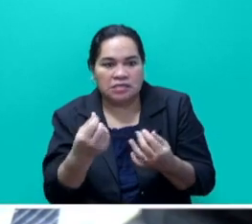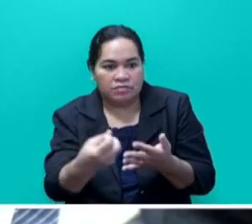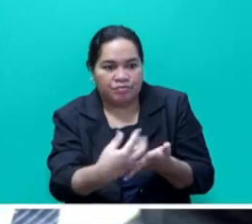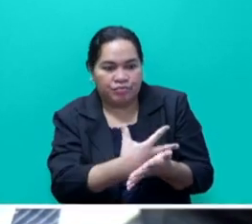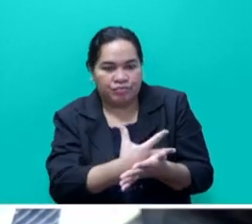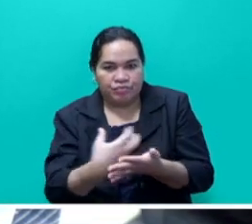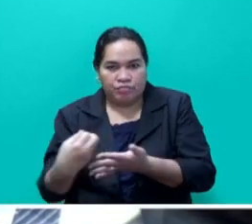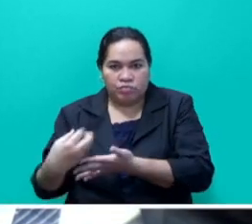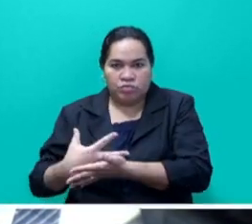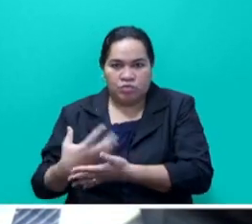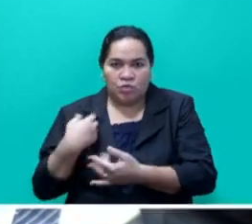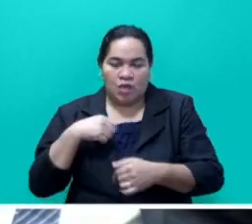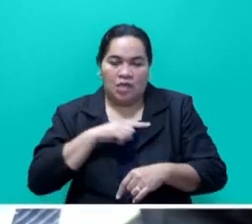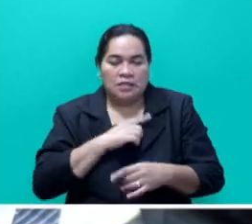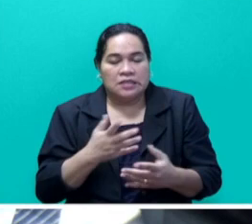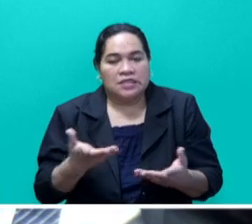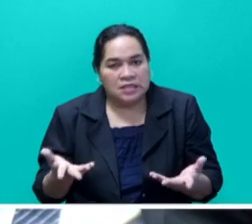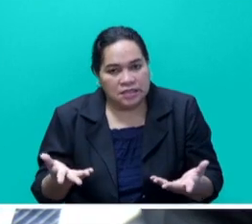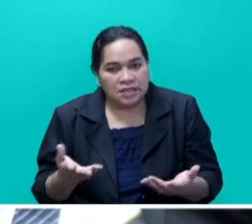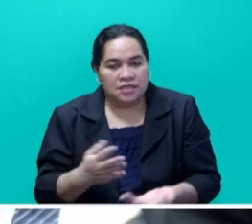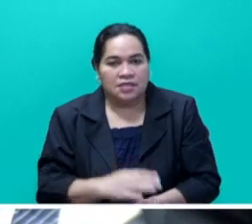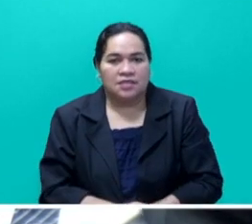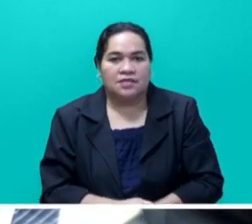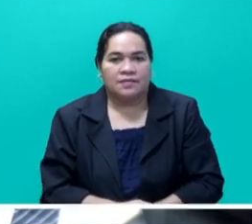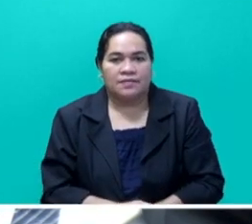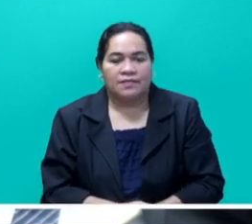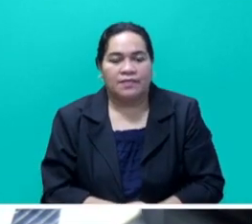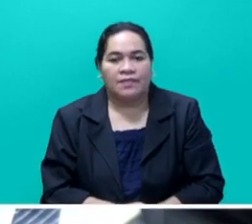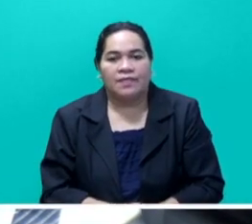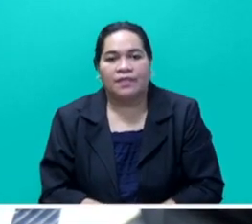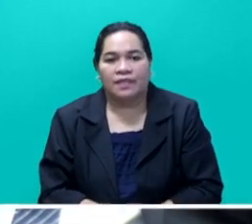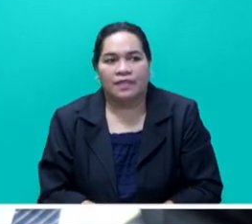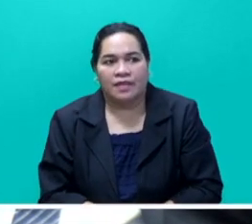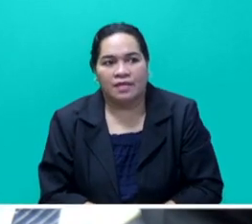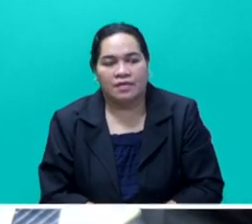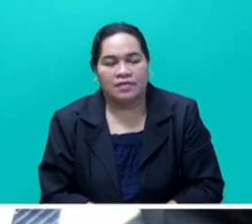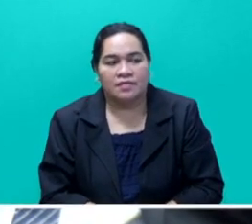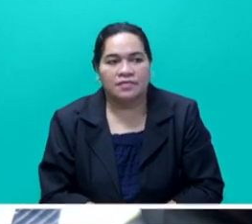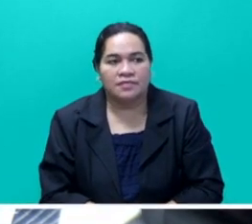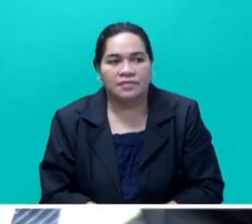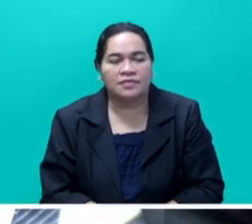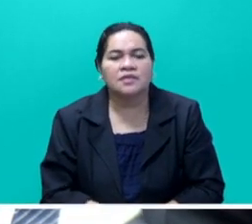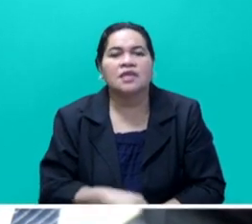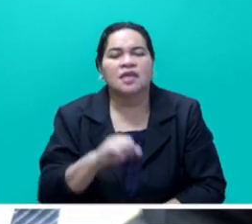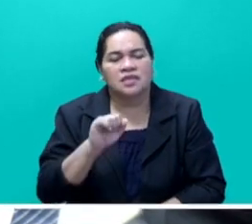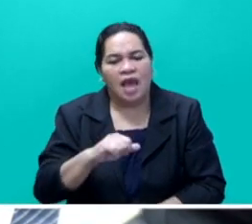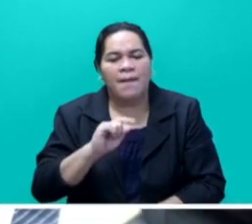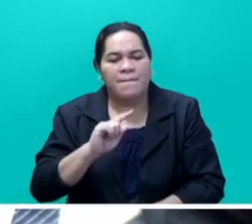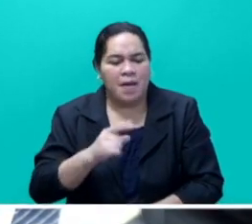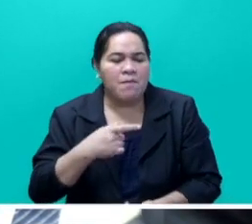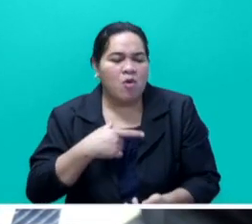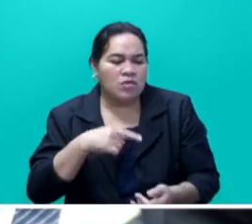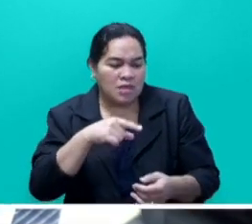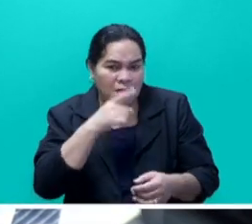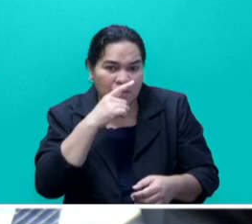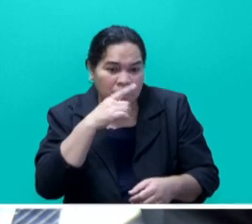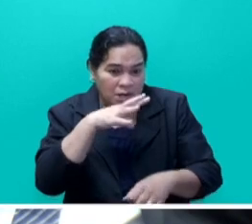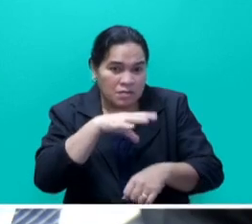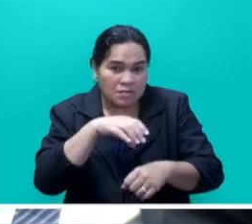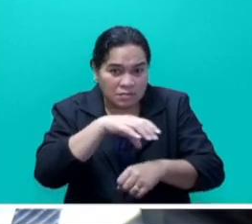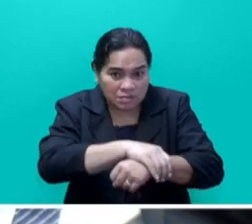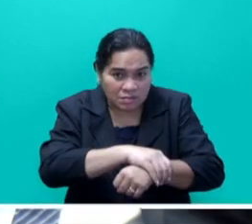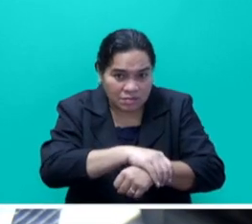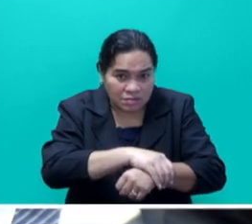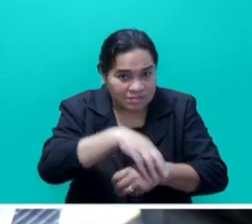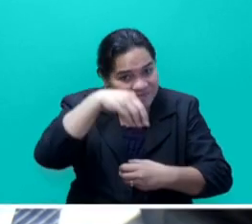But I also wish to say, Mr. Speaker, sir, that because members of the force were affected, most of